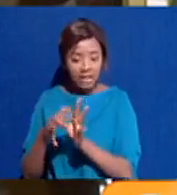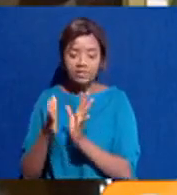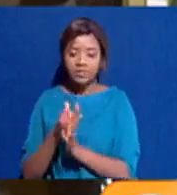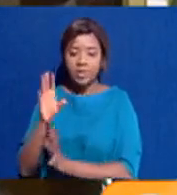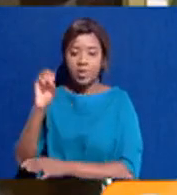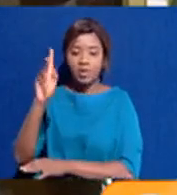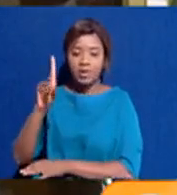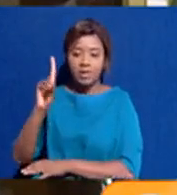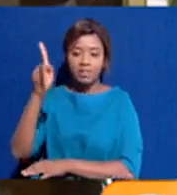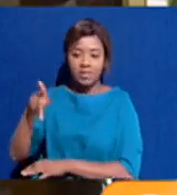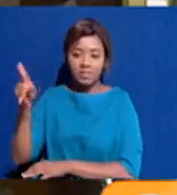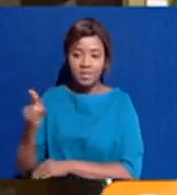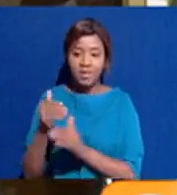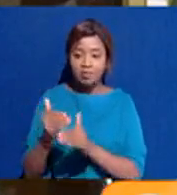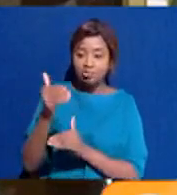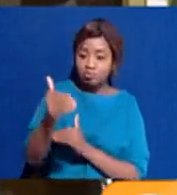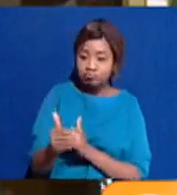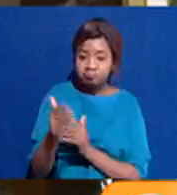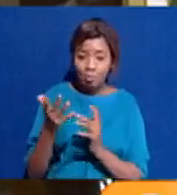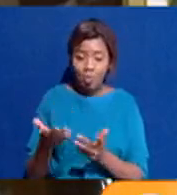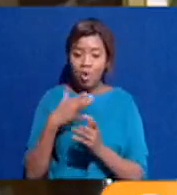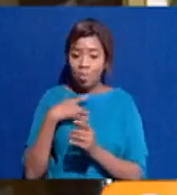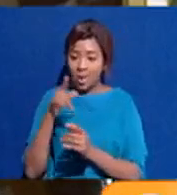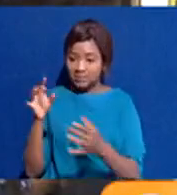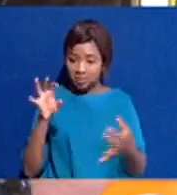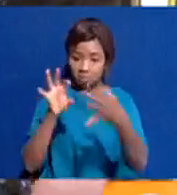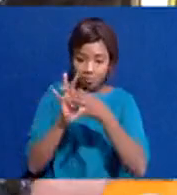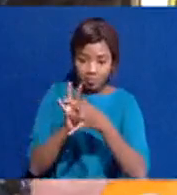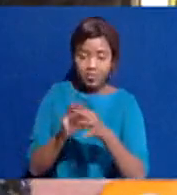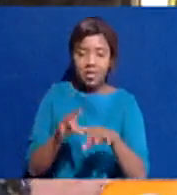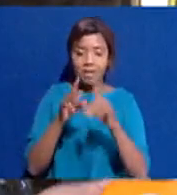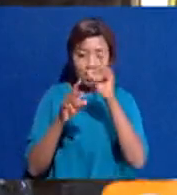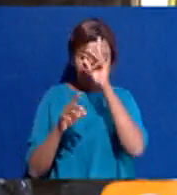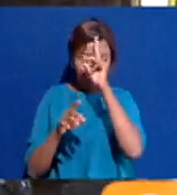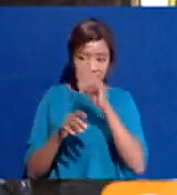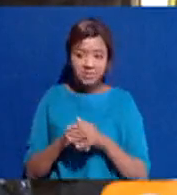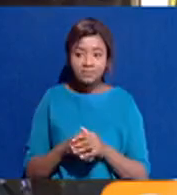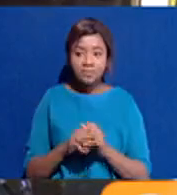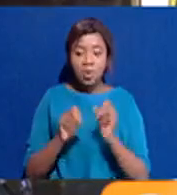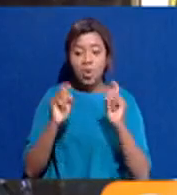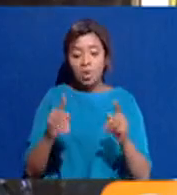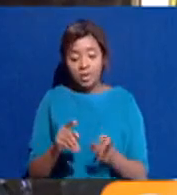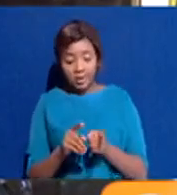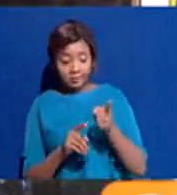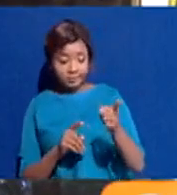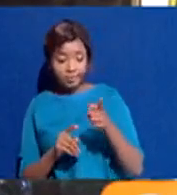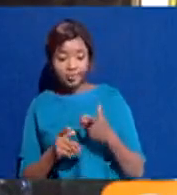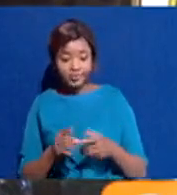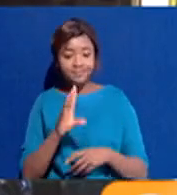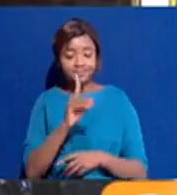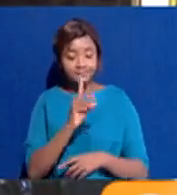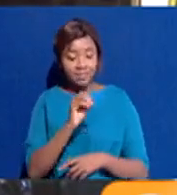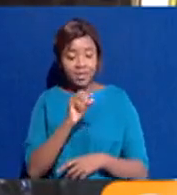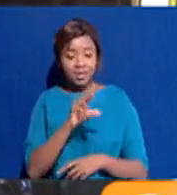The next phase will be also to link the police. Umetuahidi ya kwamba very